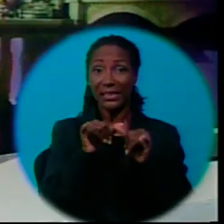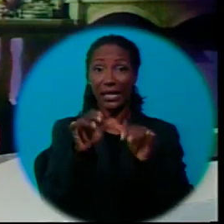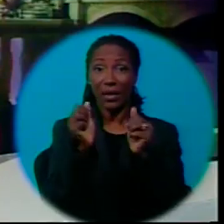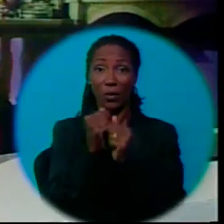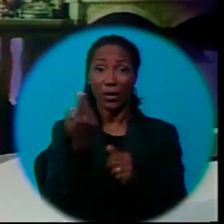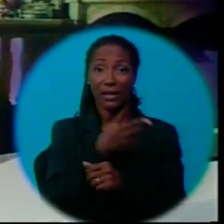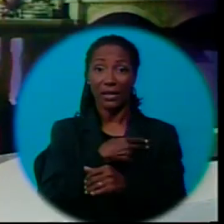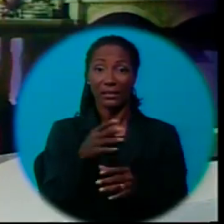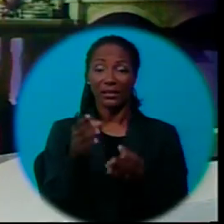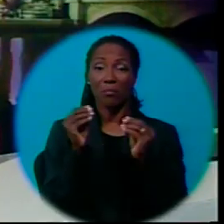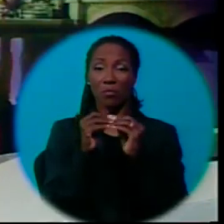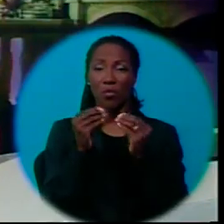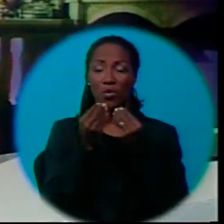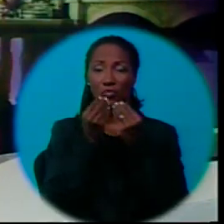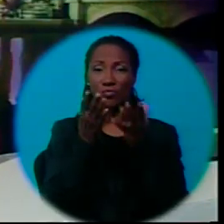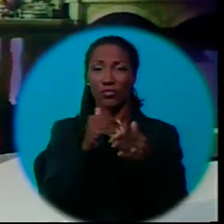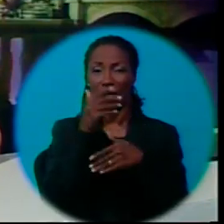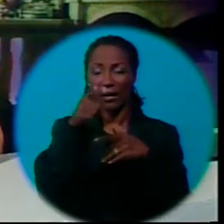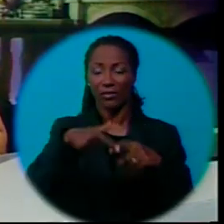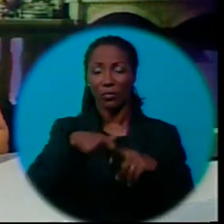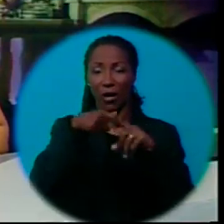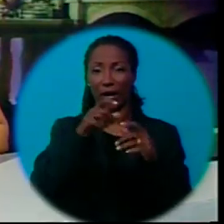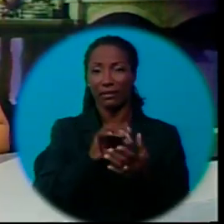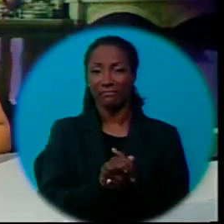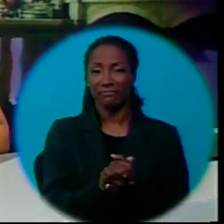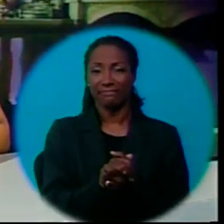will have more news after this break